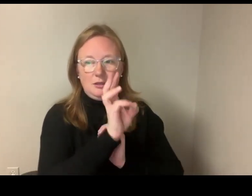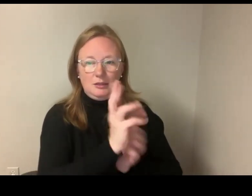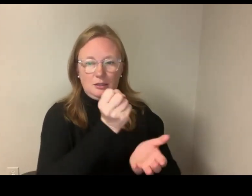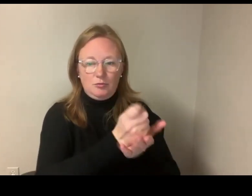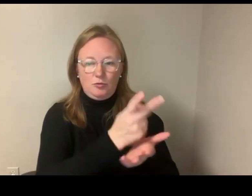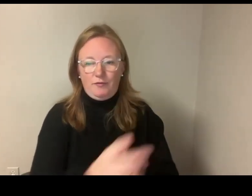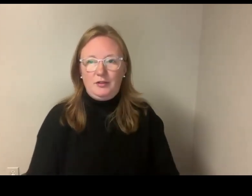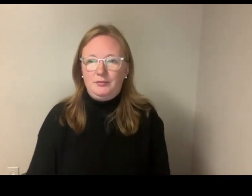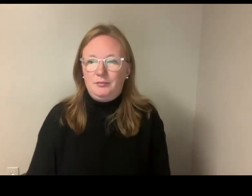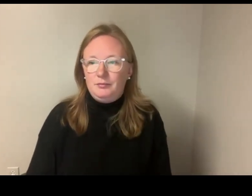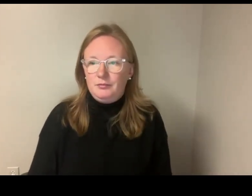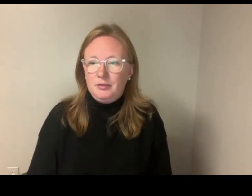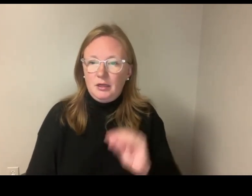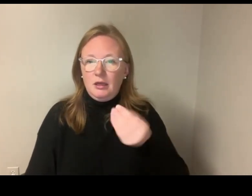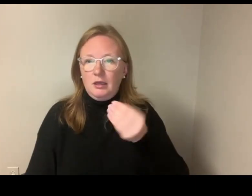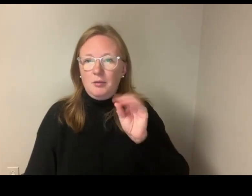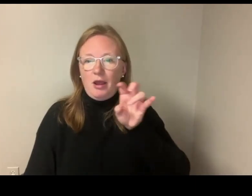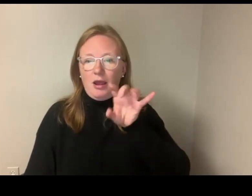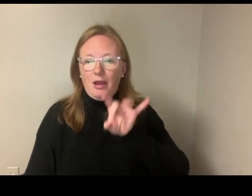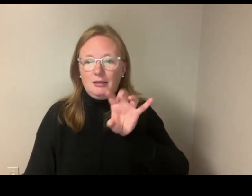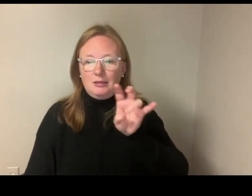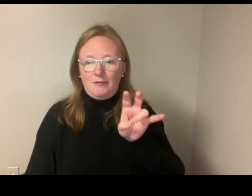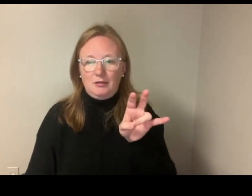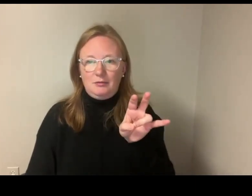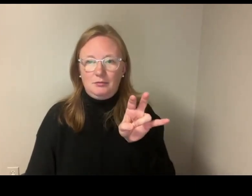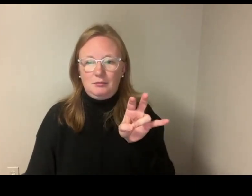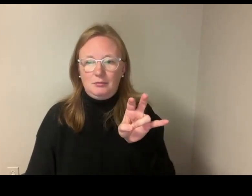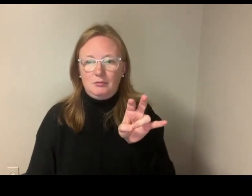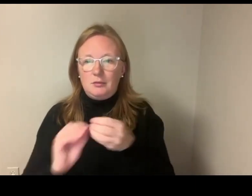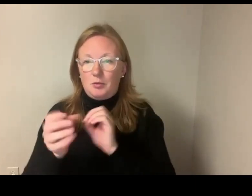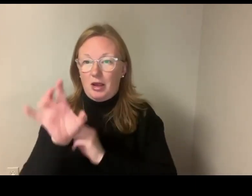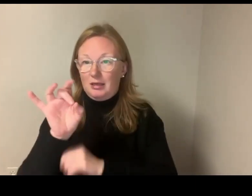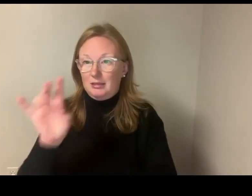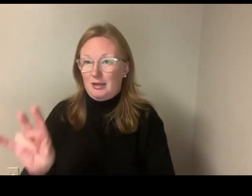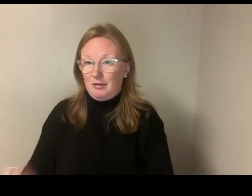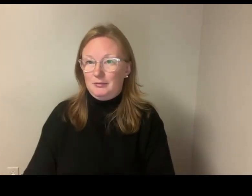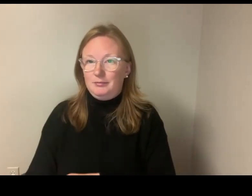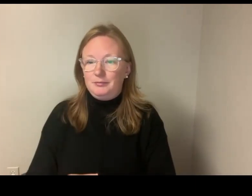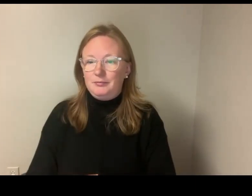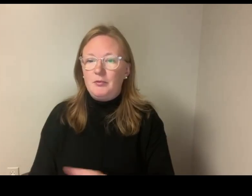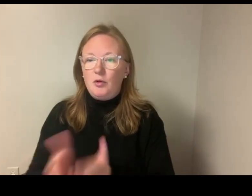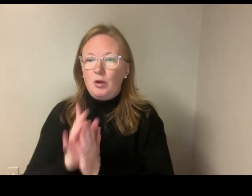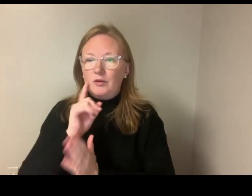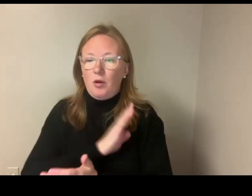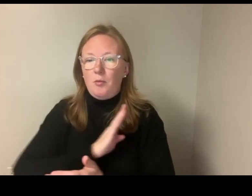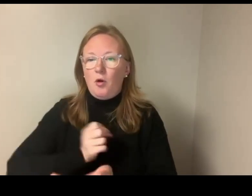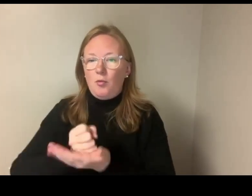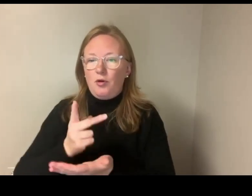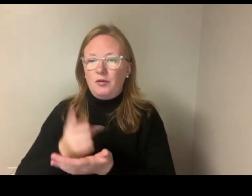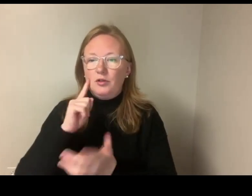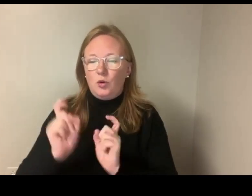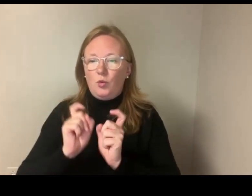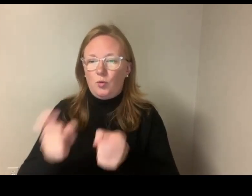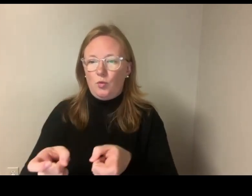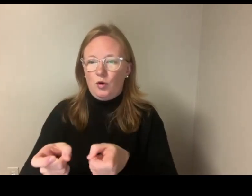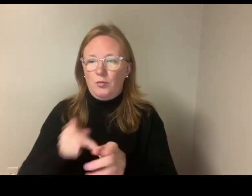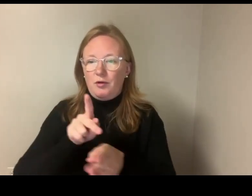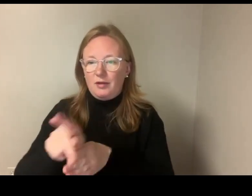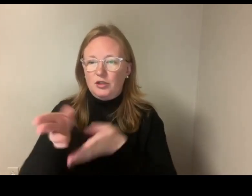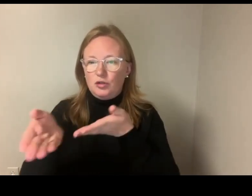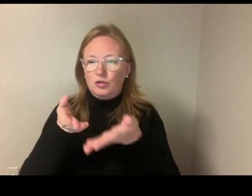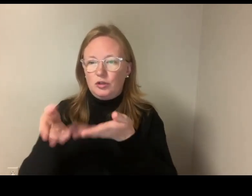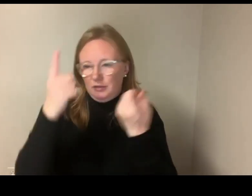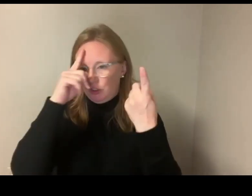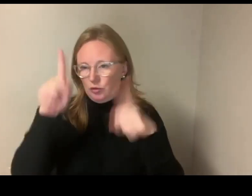is approved. Resolution 87. Resolution 87 is a request for the board's approval to award a professional